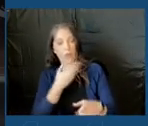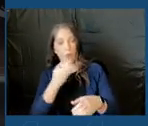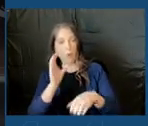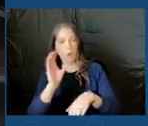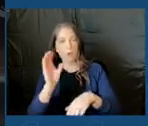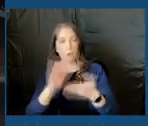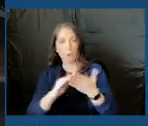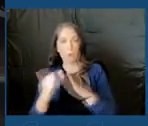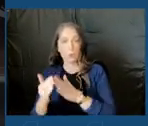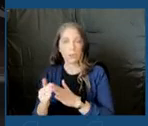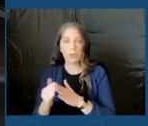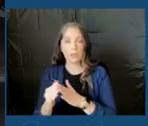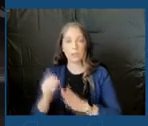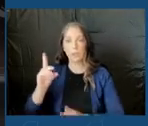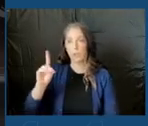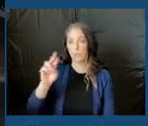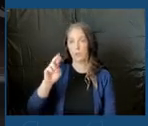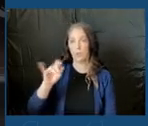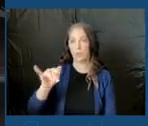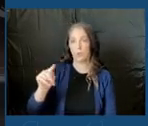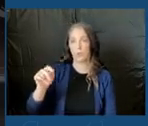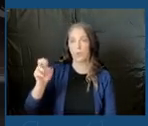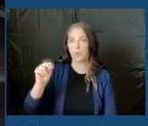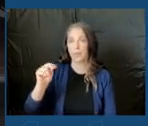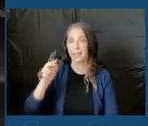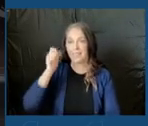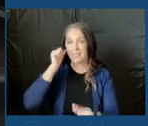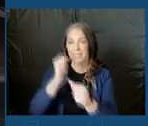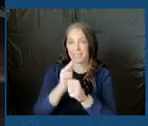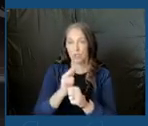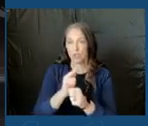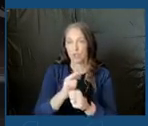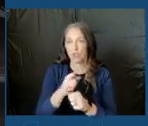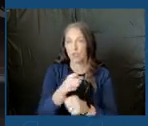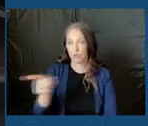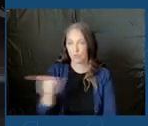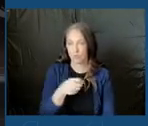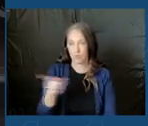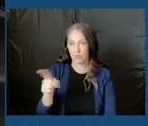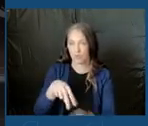of prominence in our community. Would you stand and be recognized?